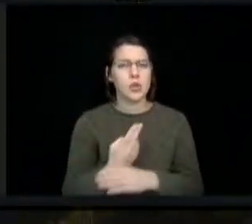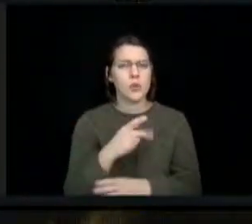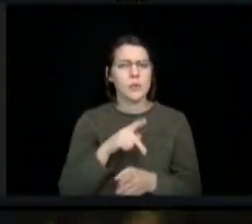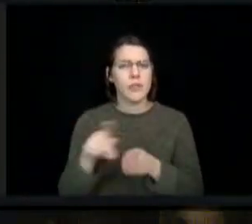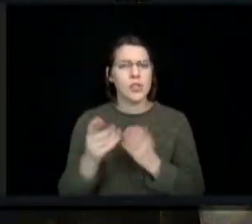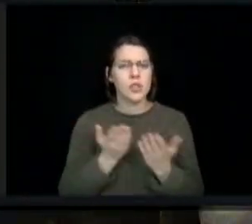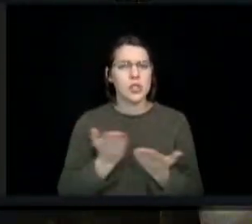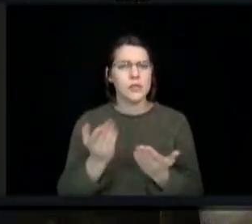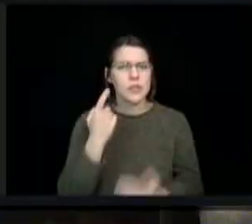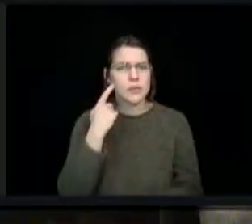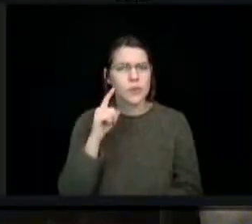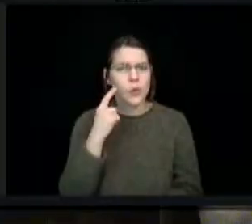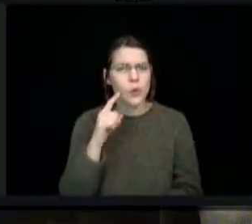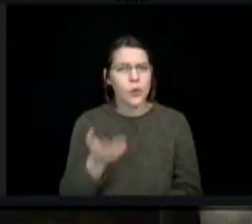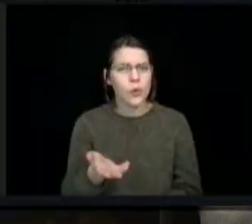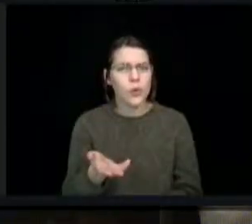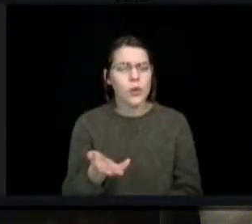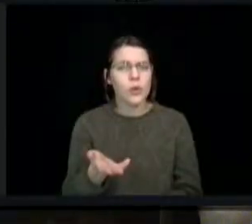went from